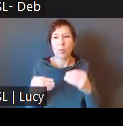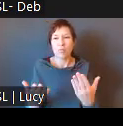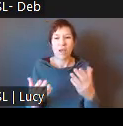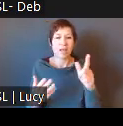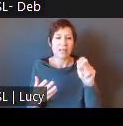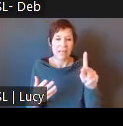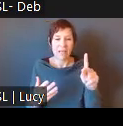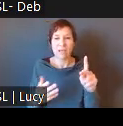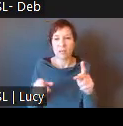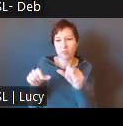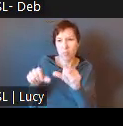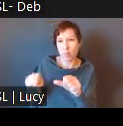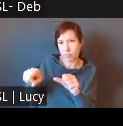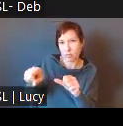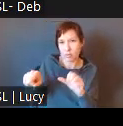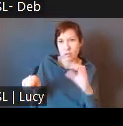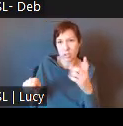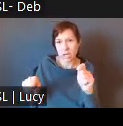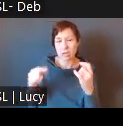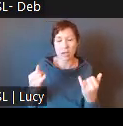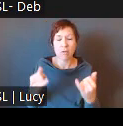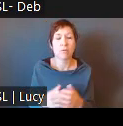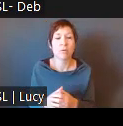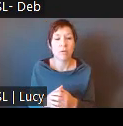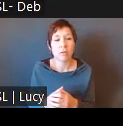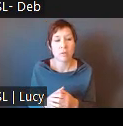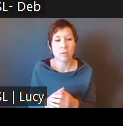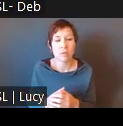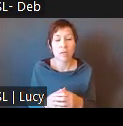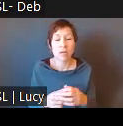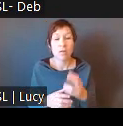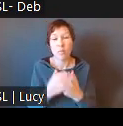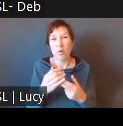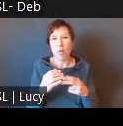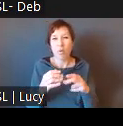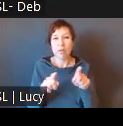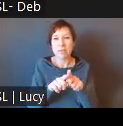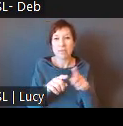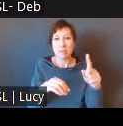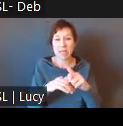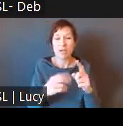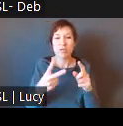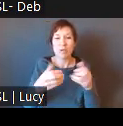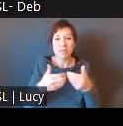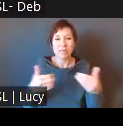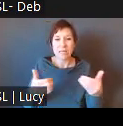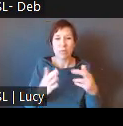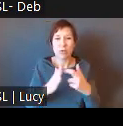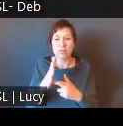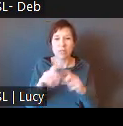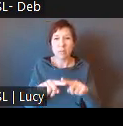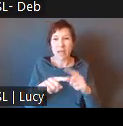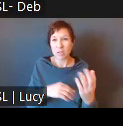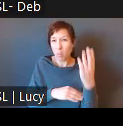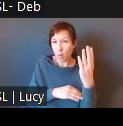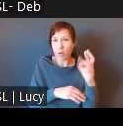posted in the chat. And although they are for the same day, they have 2 different registration links for the 2 different times, and